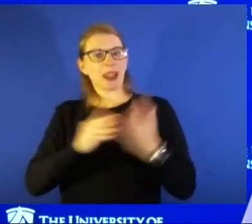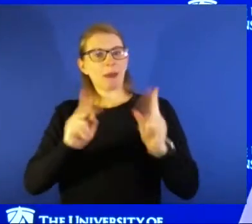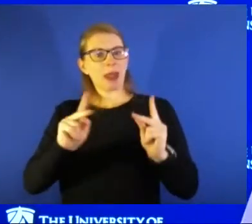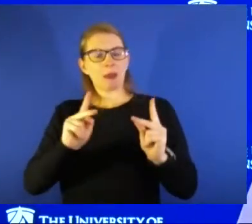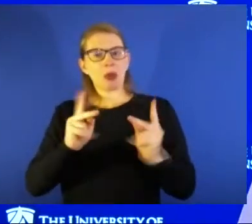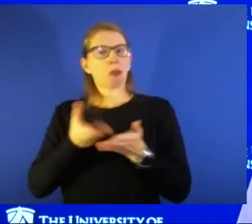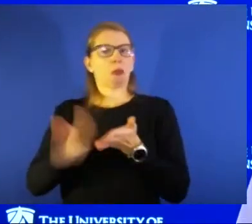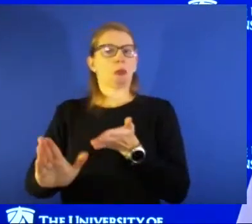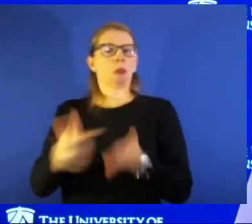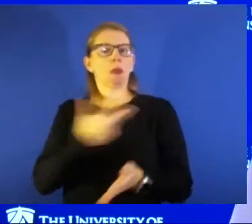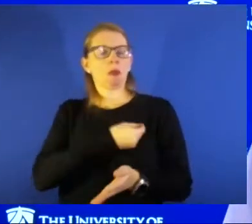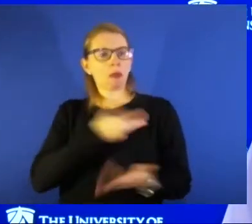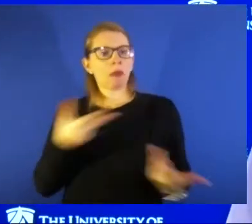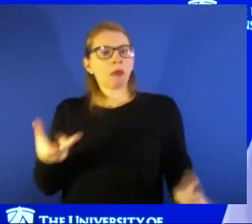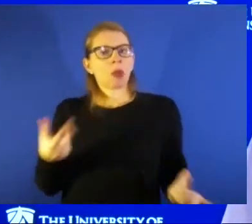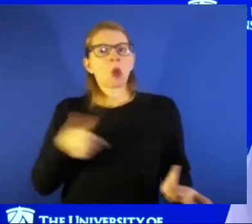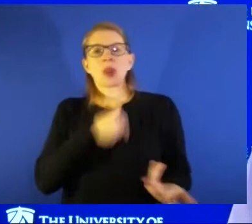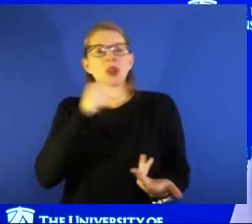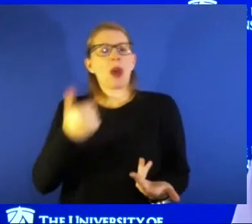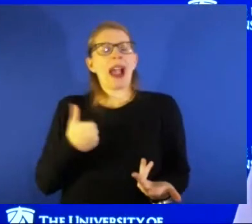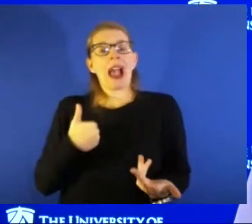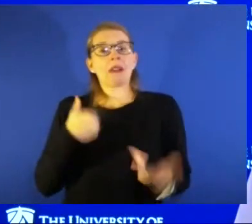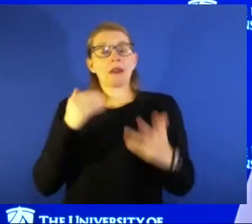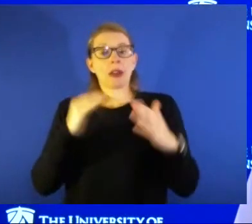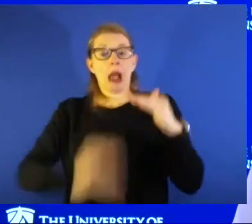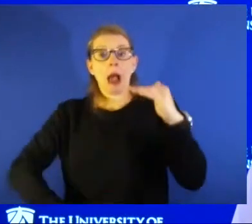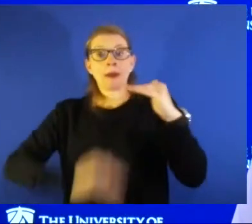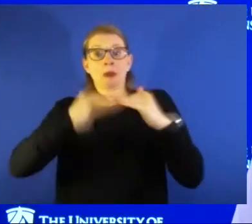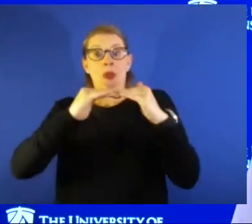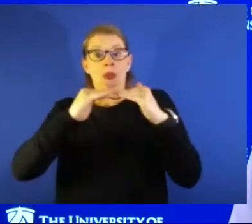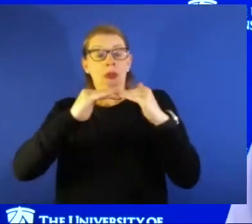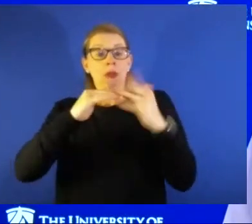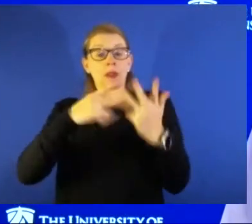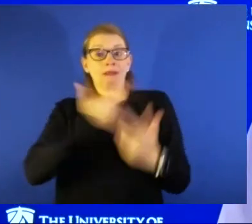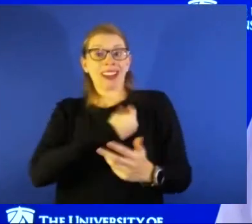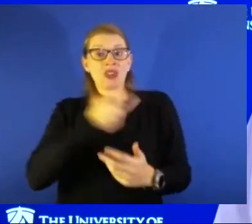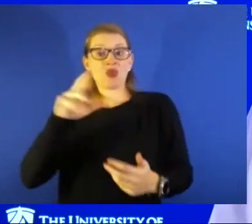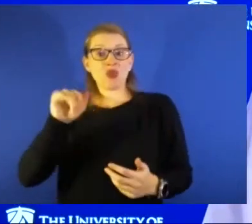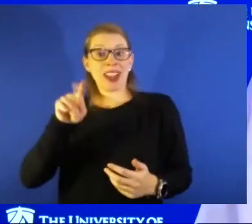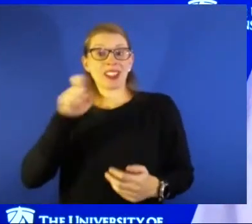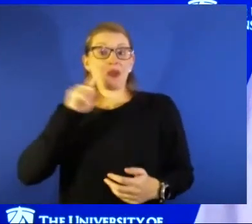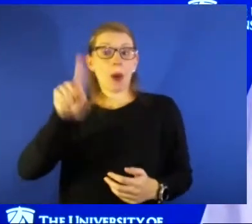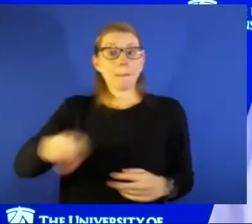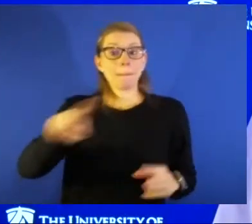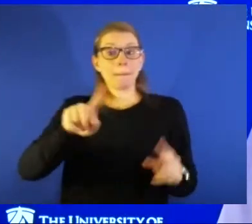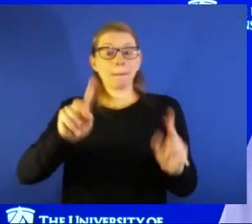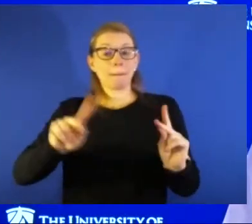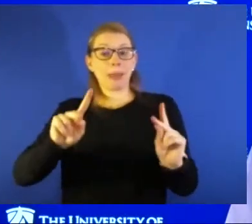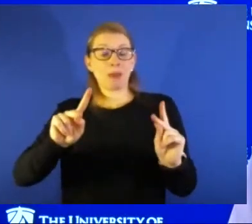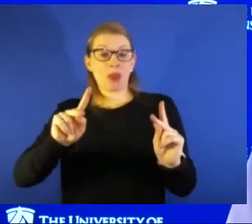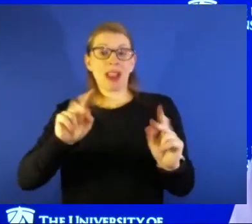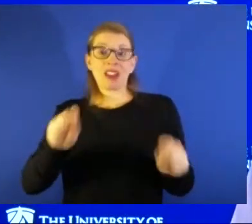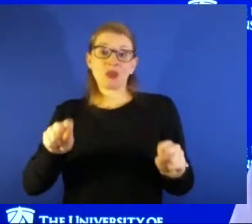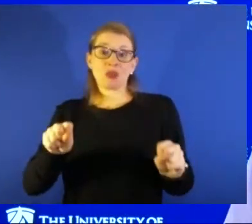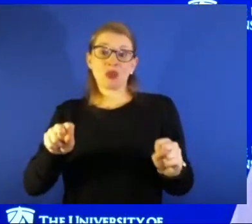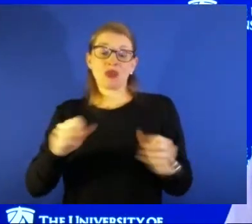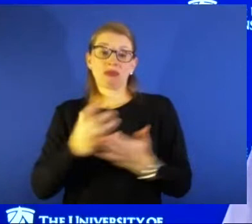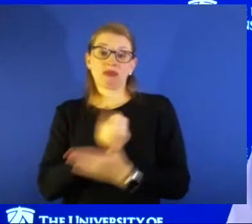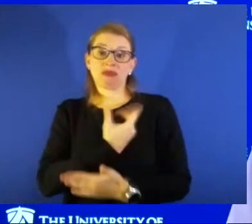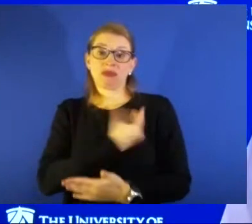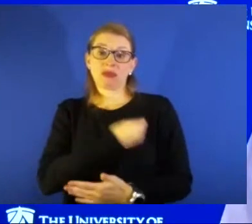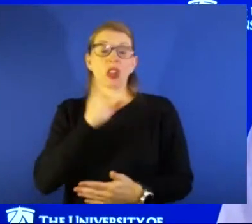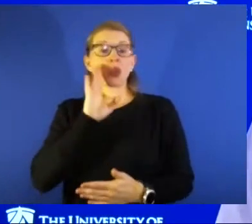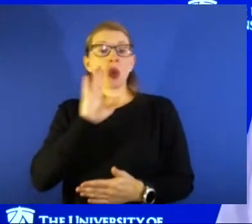vaccinated. We certainly don't have the optimal vaccination rates for those people that are eligible, and it is your individual decision, but